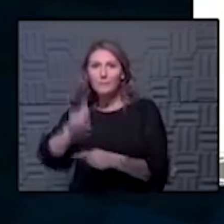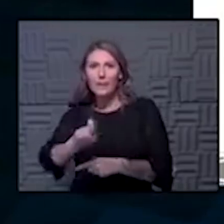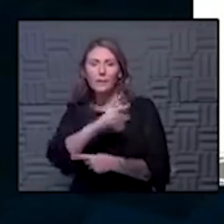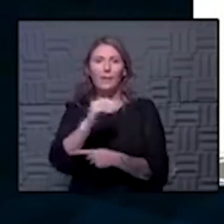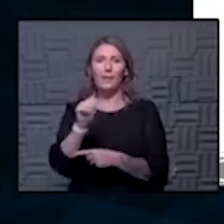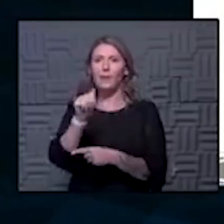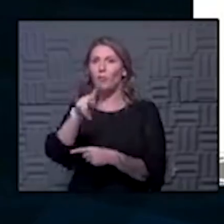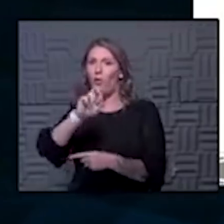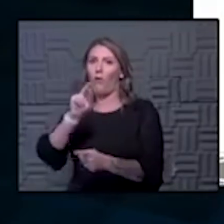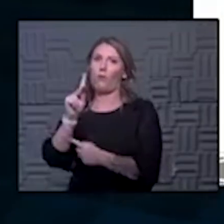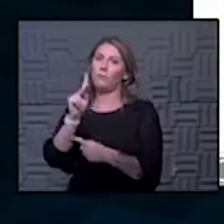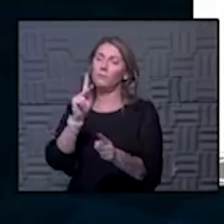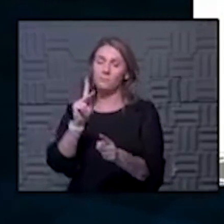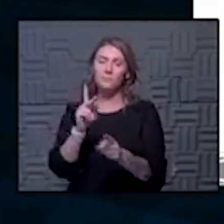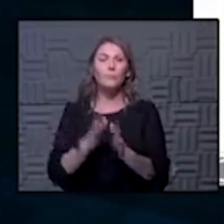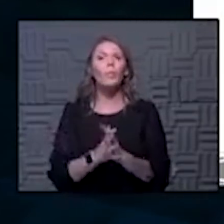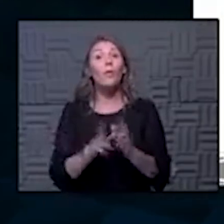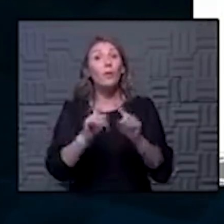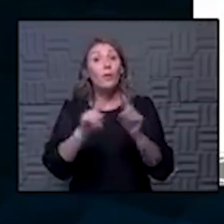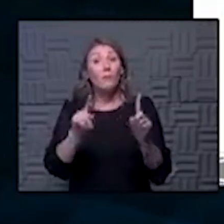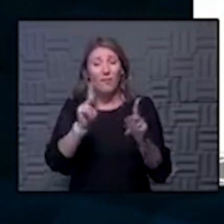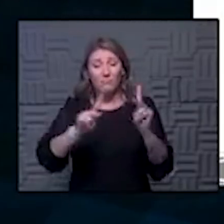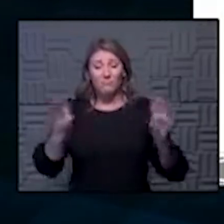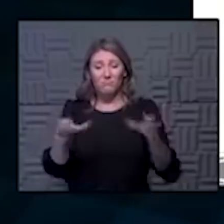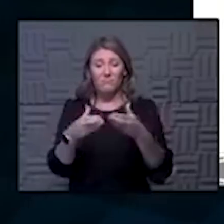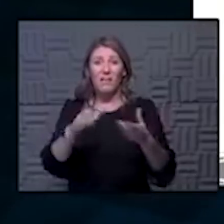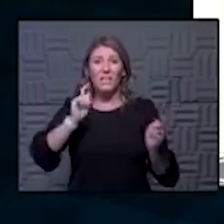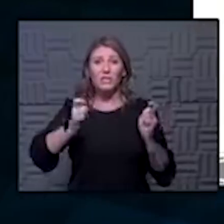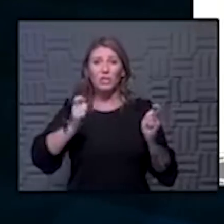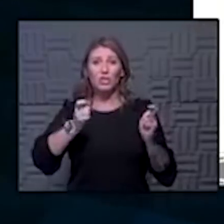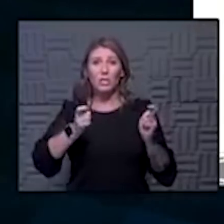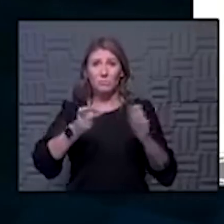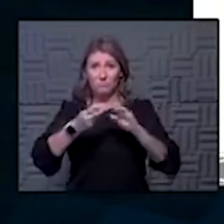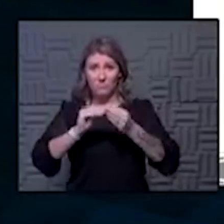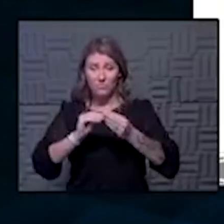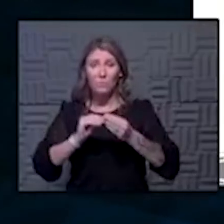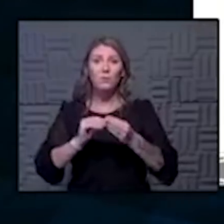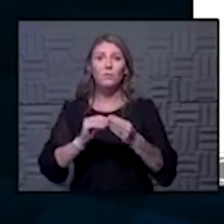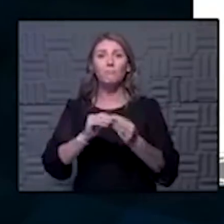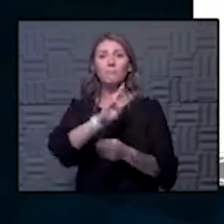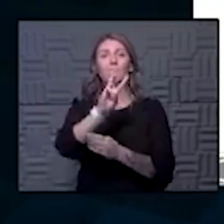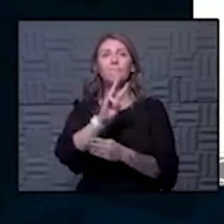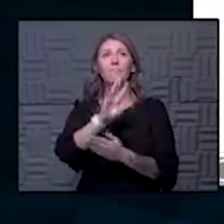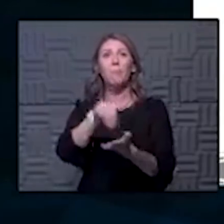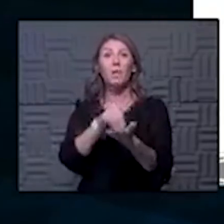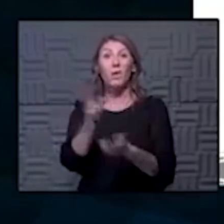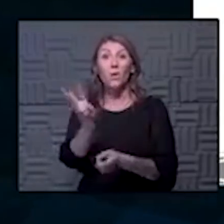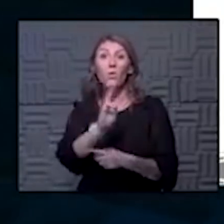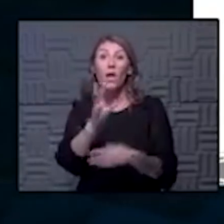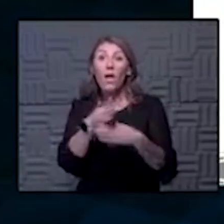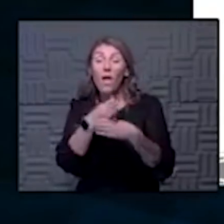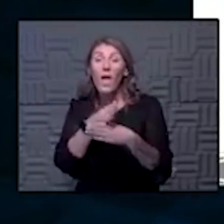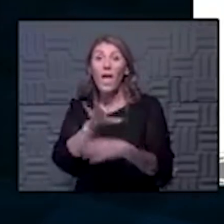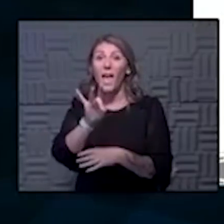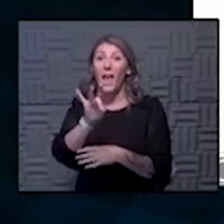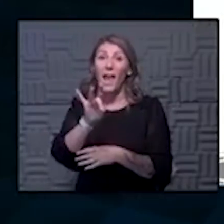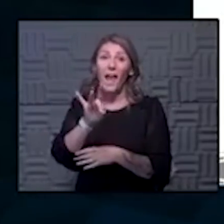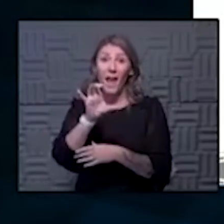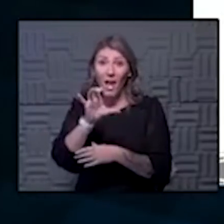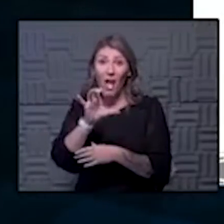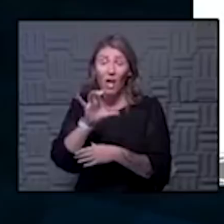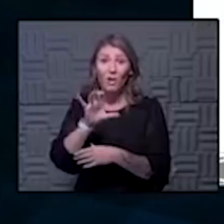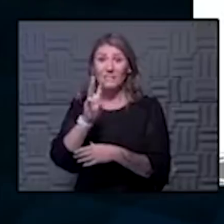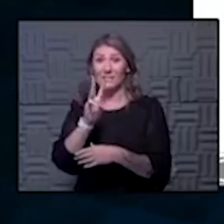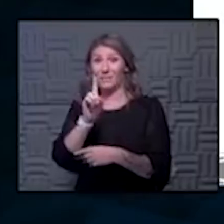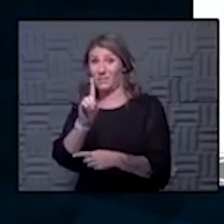questions about that before. But on a population adjusted basis, the Midwest is averaging 861 new cases per